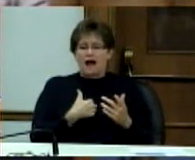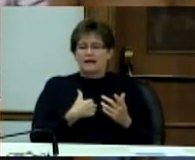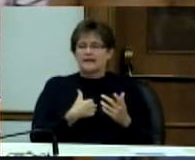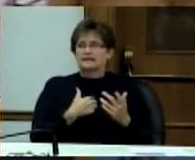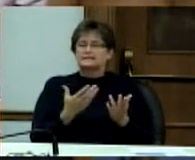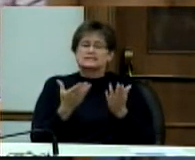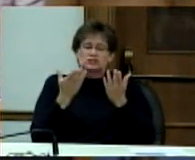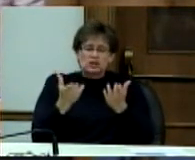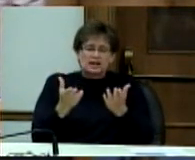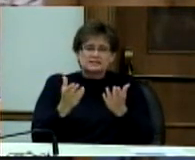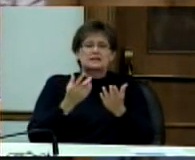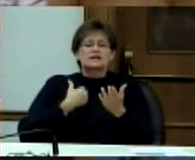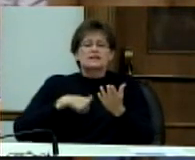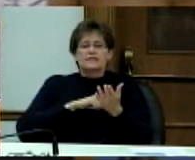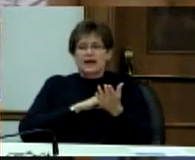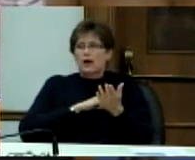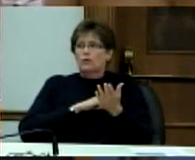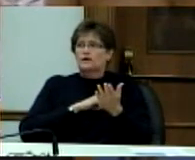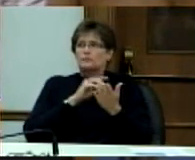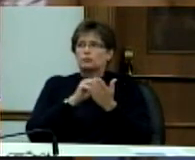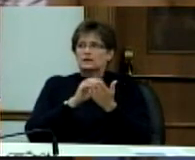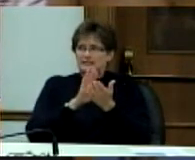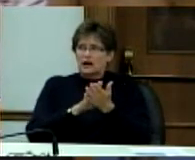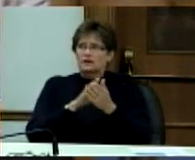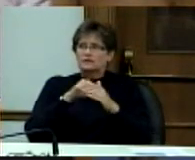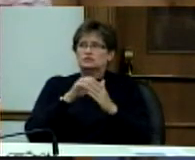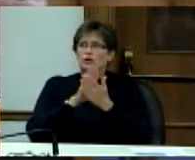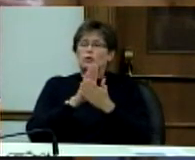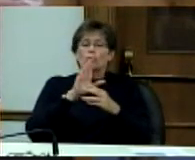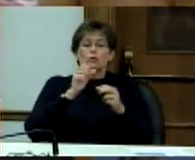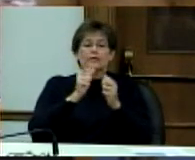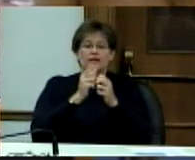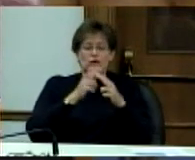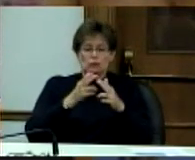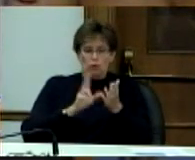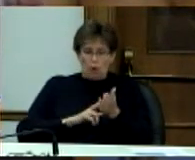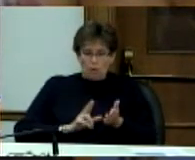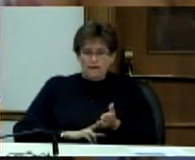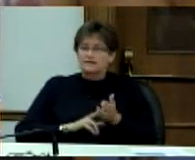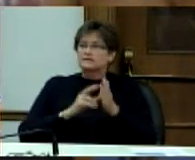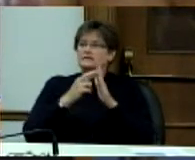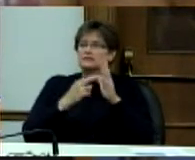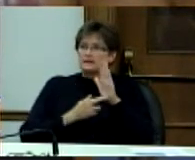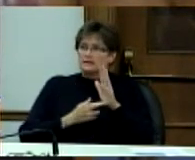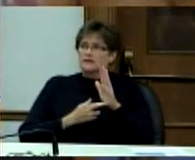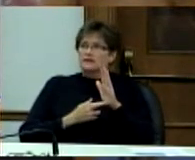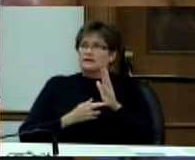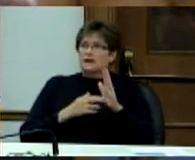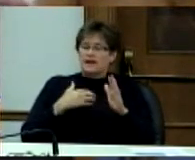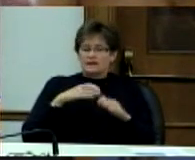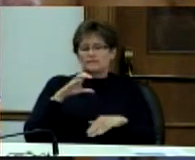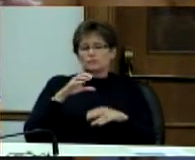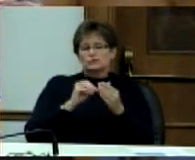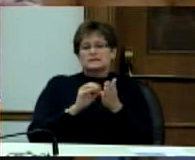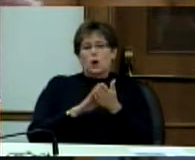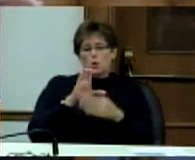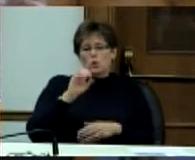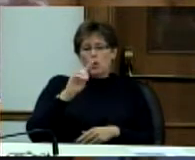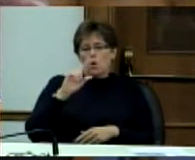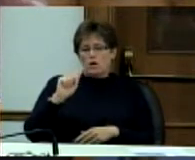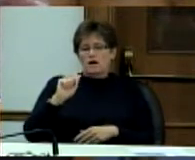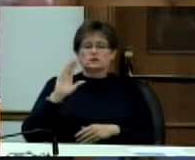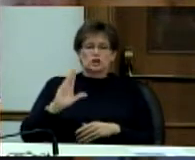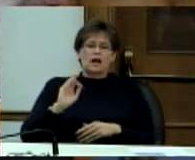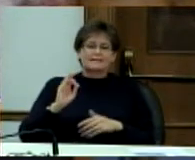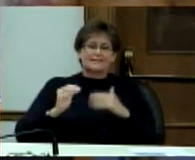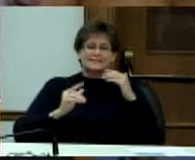I would just suggest that we put it on the file in the school, in Roman, it says, do you have a quota, which is the child of a deaf and